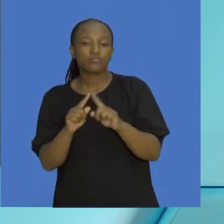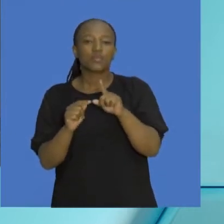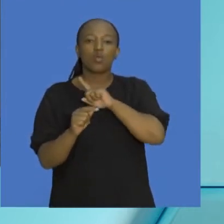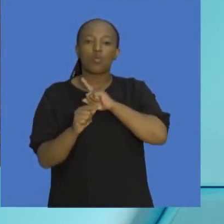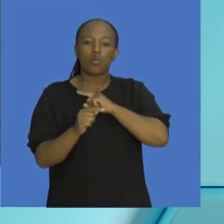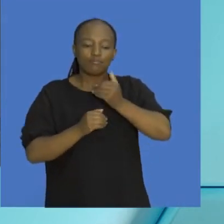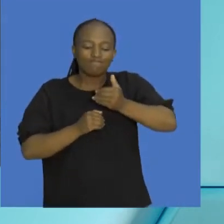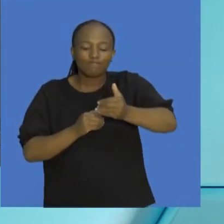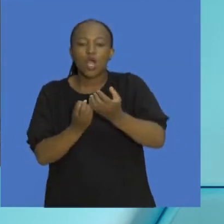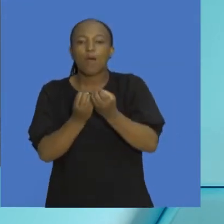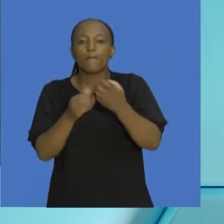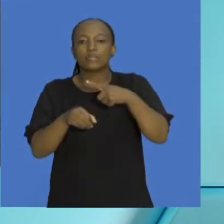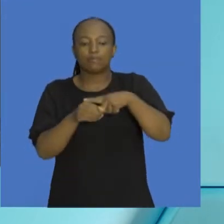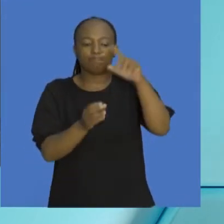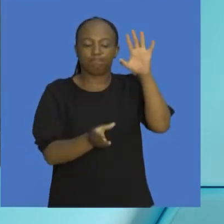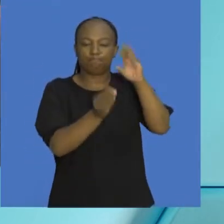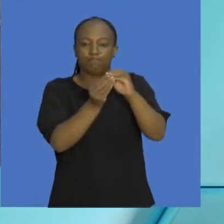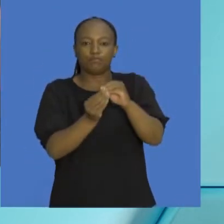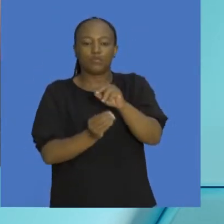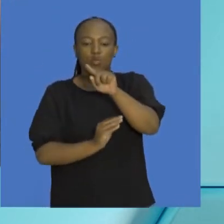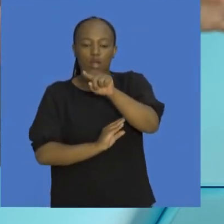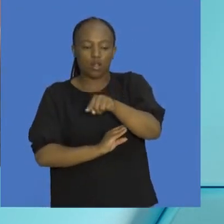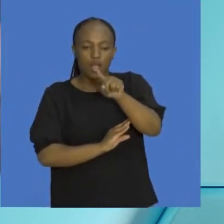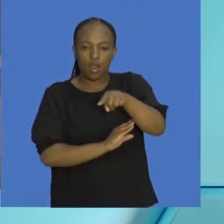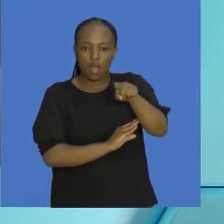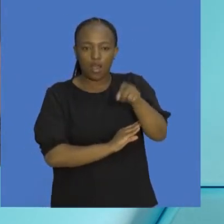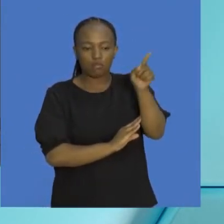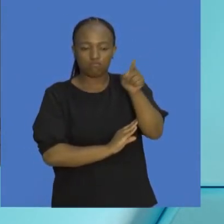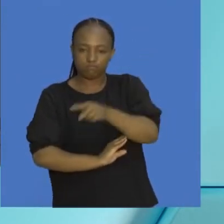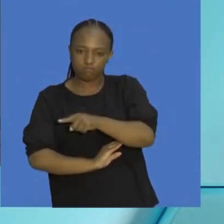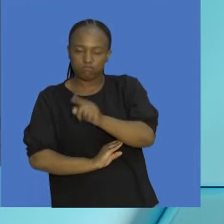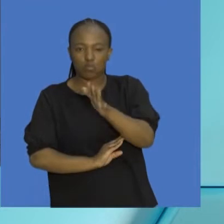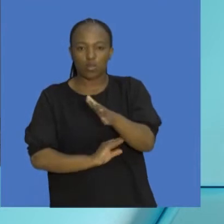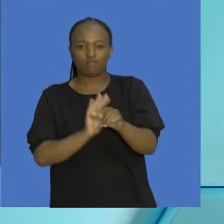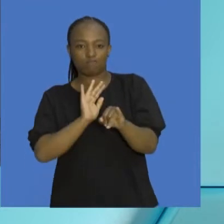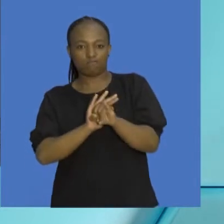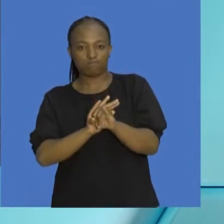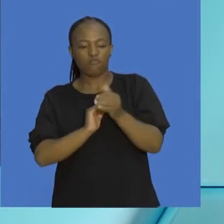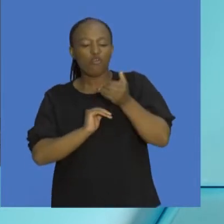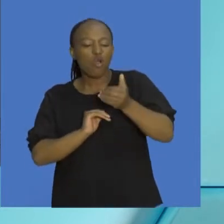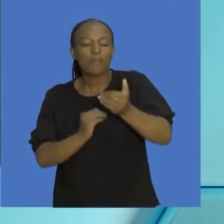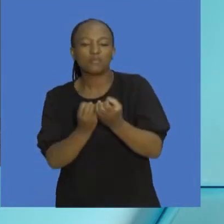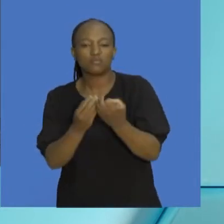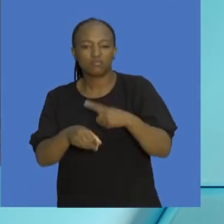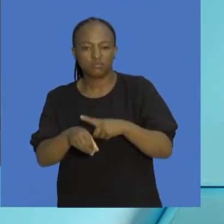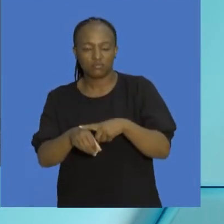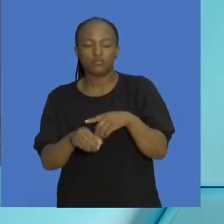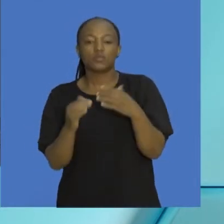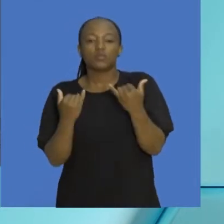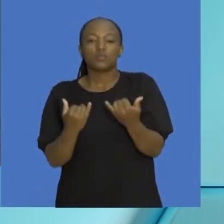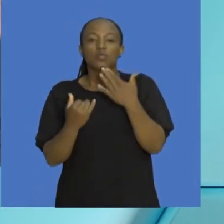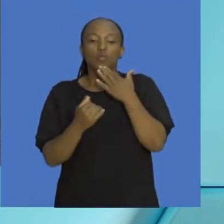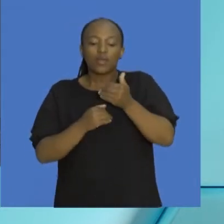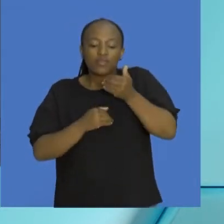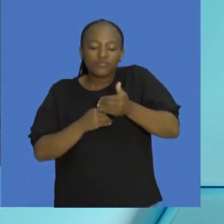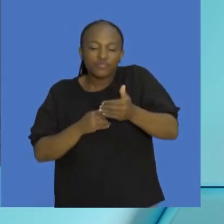so the frequency will be the total tally for that set of an interval. Okay, so the tallies and frequency,